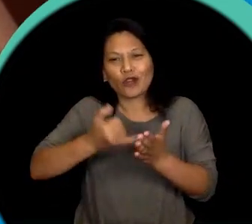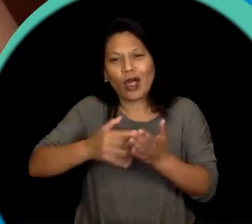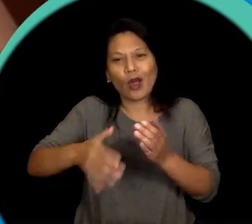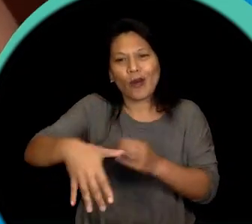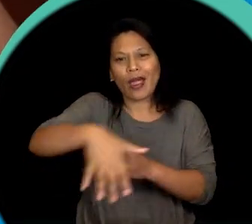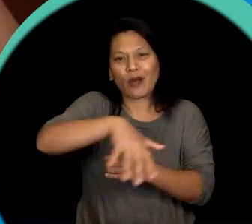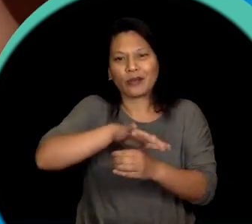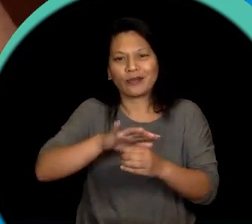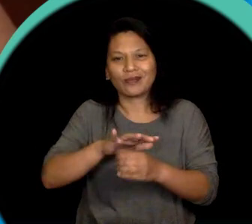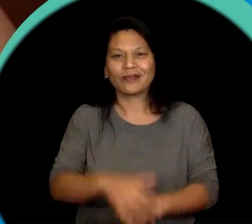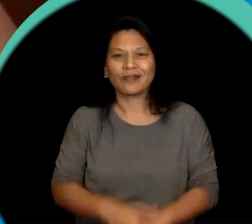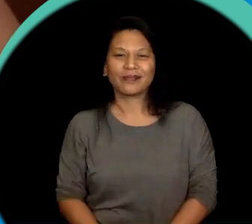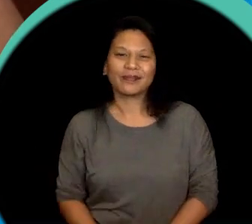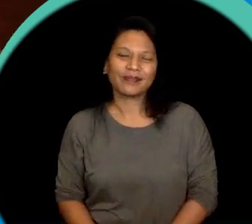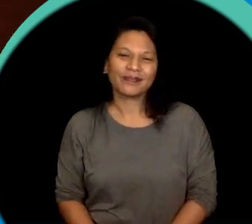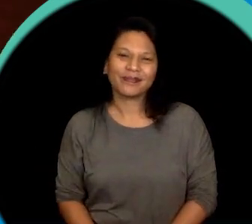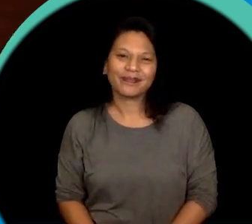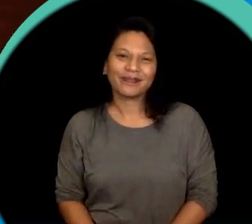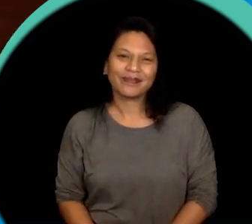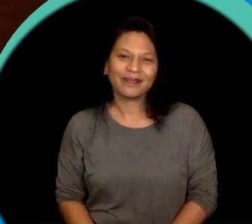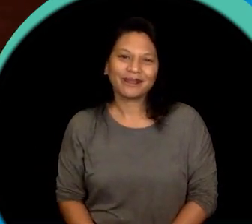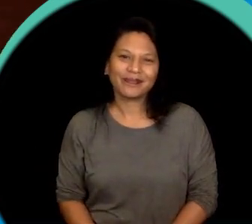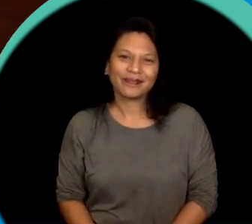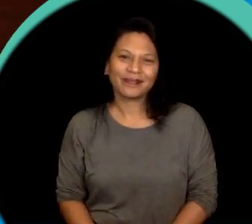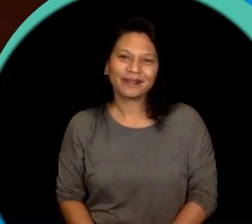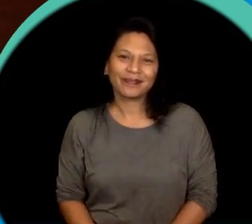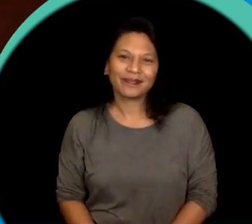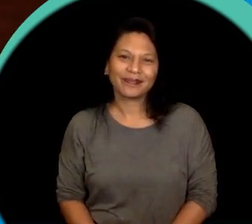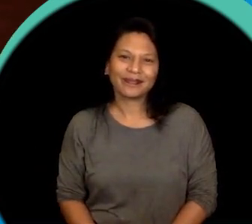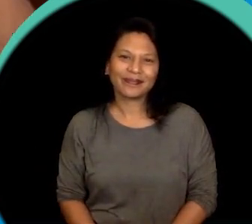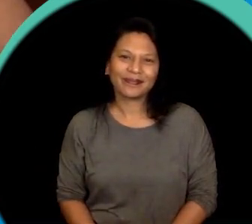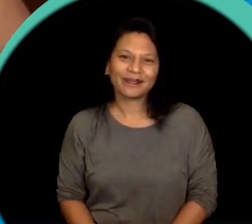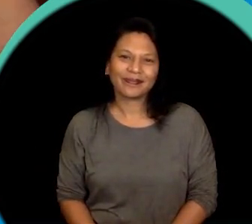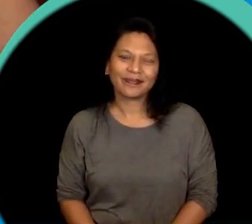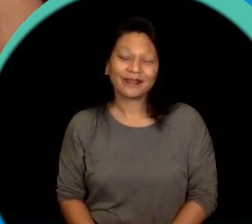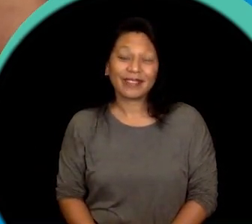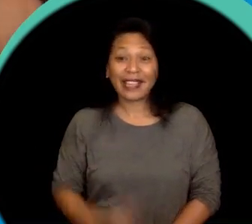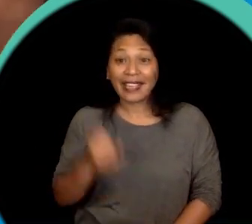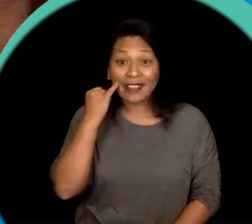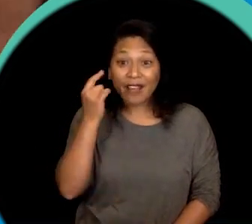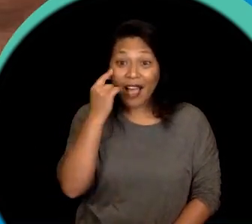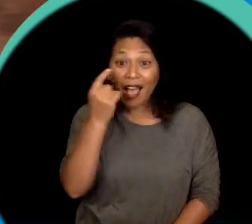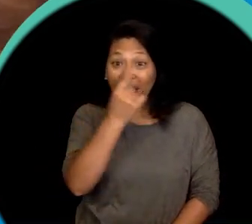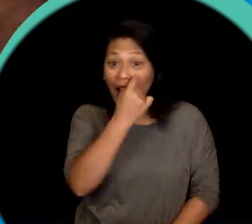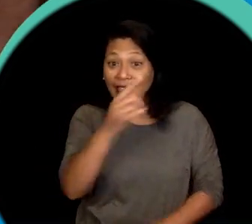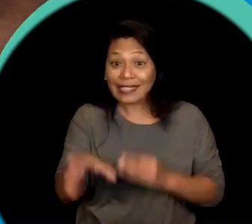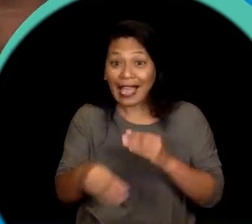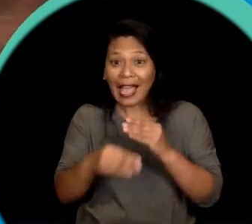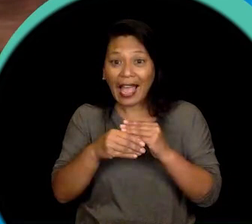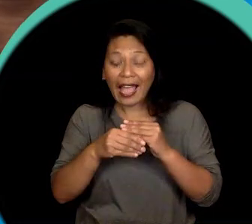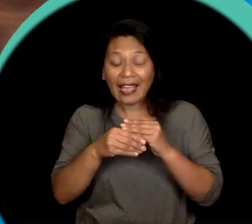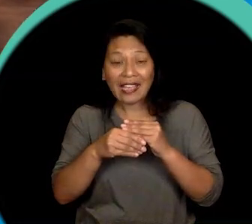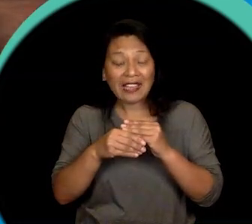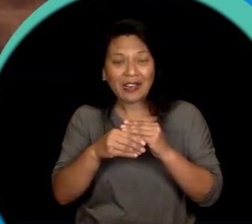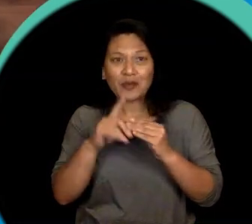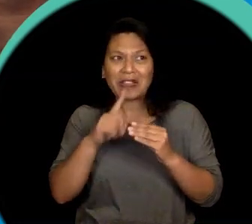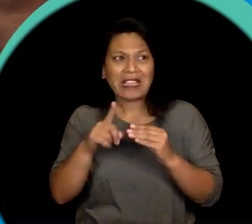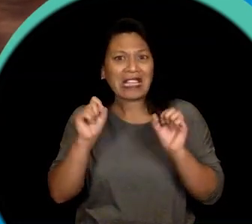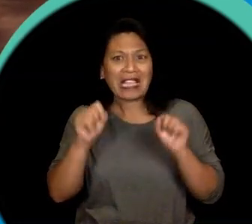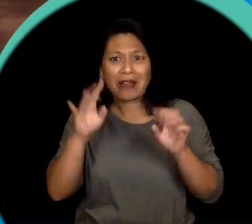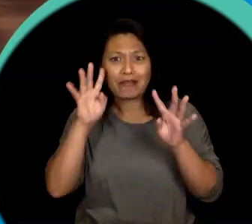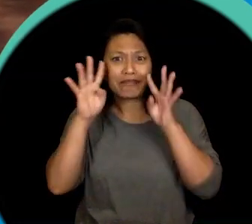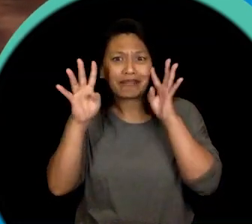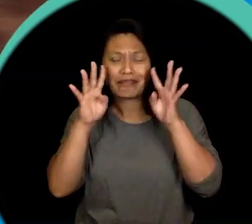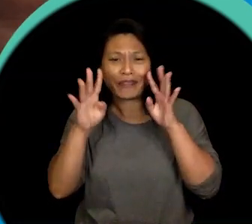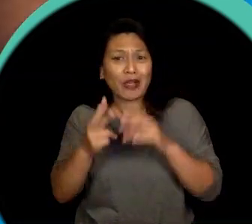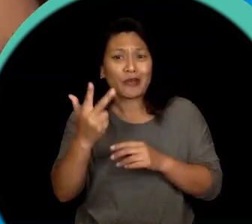and I can add eyes. I find that adding eyes you don't have to add just 2 eyes. If it's an alien creature, it could